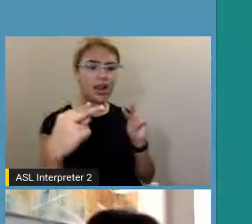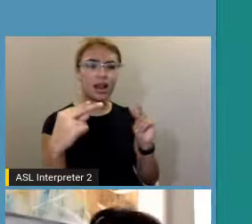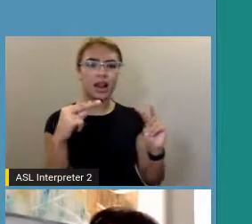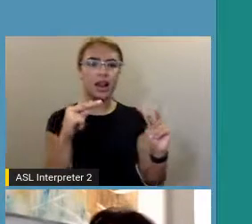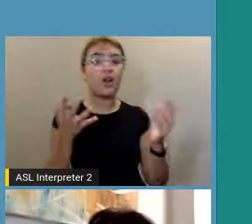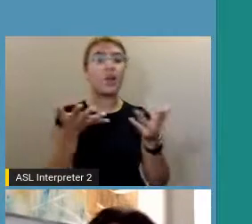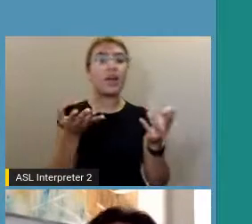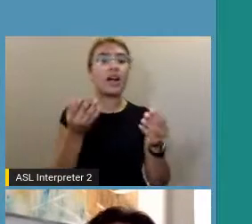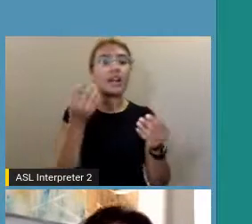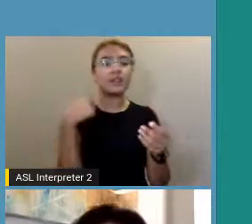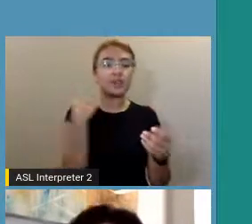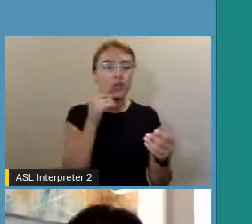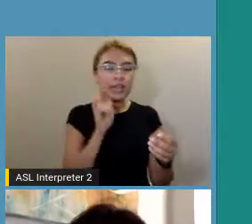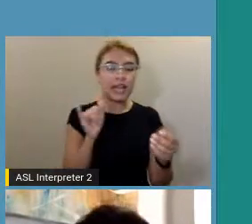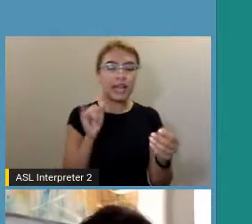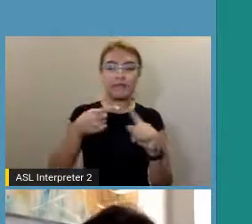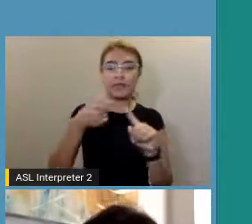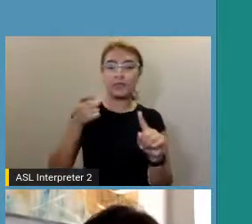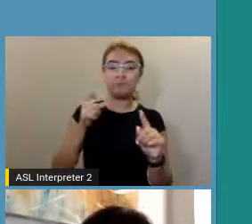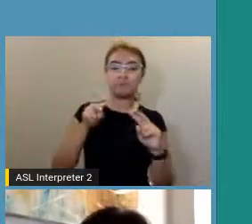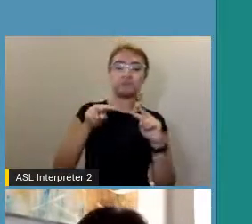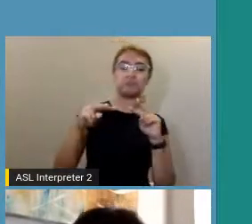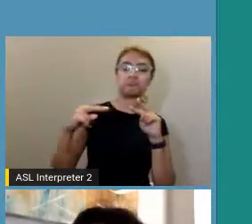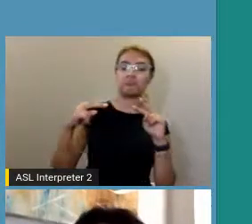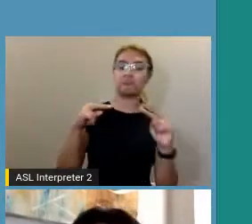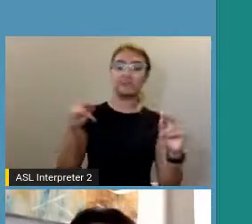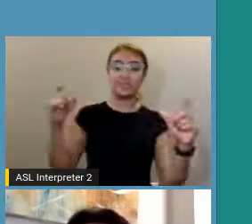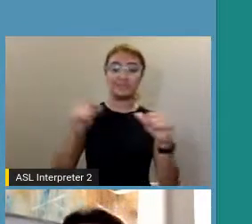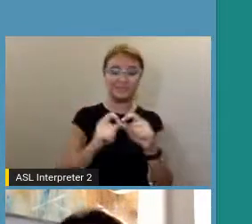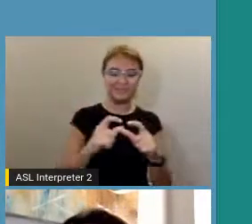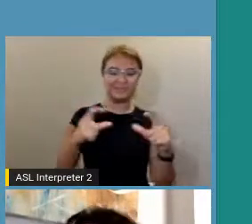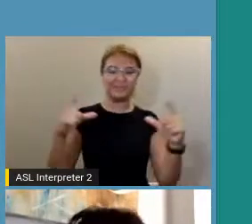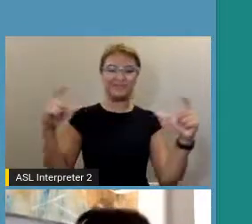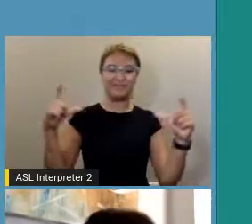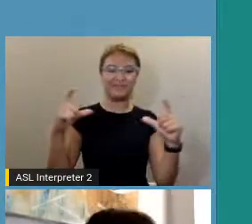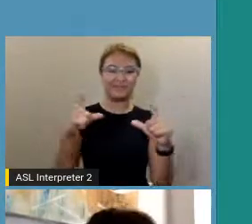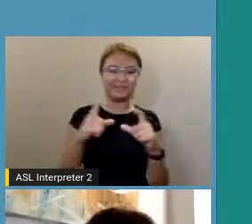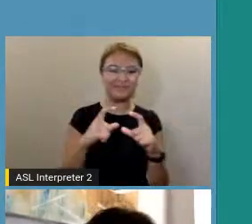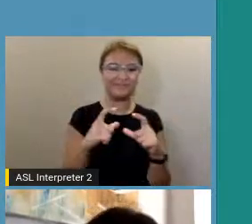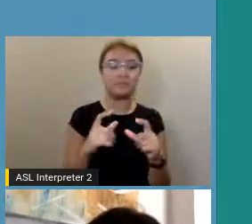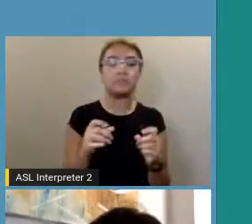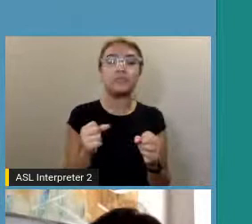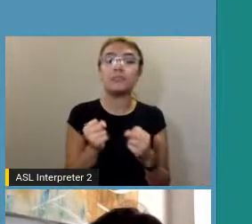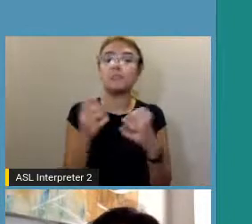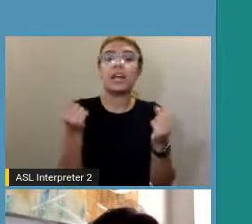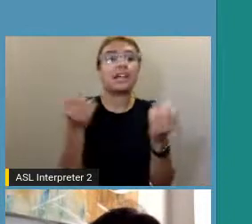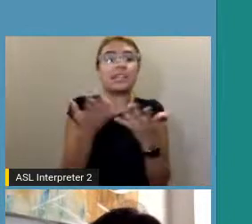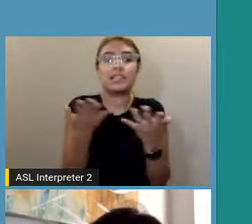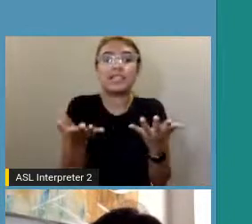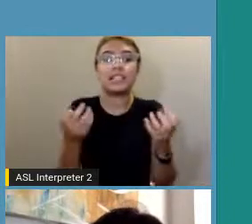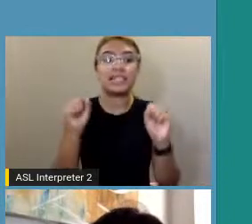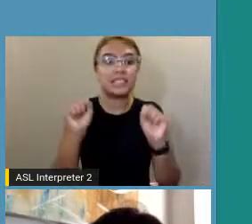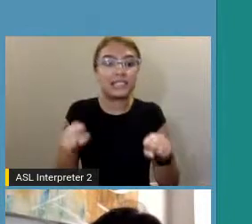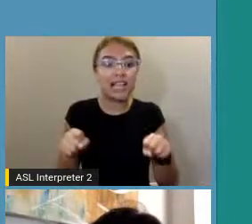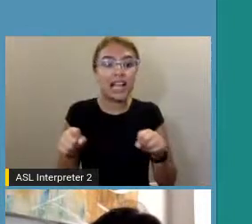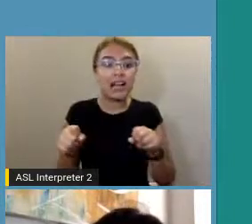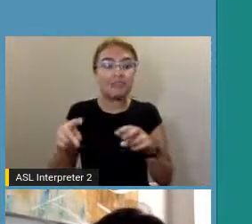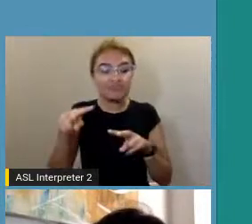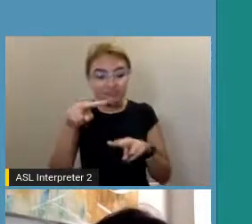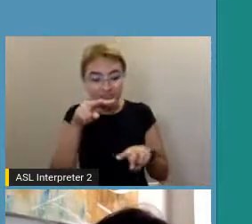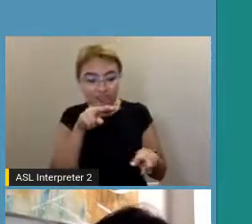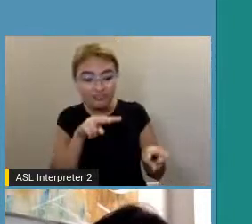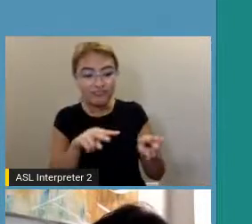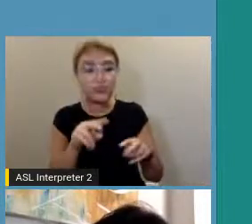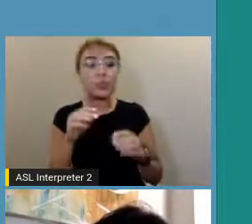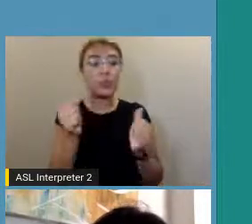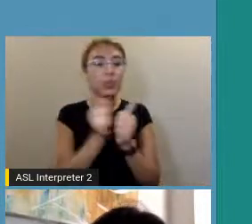from all angles. They can enlarge it and shorten it. There's so many things that you can exploit with an AR